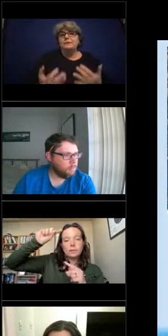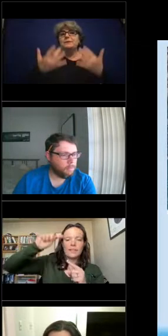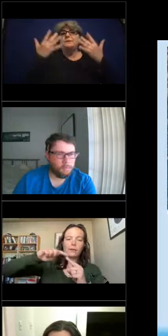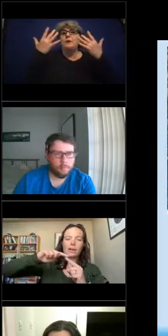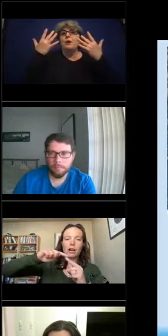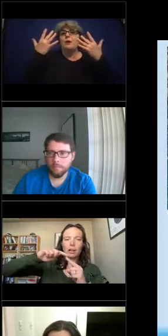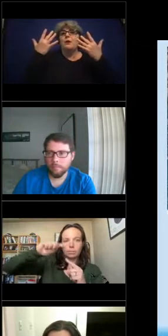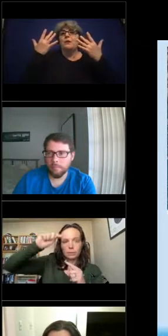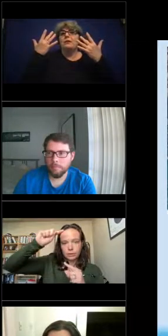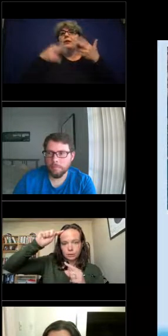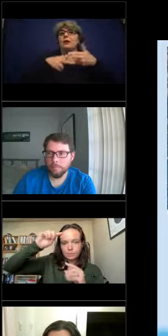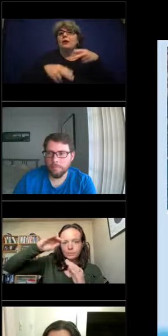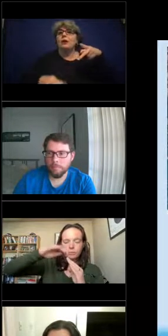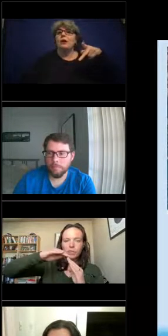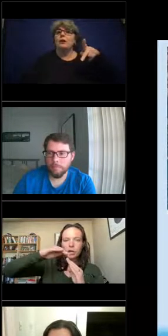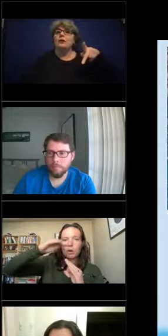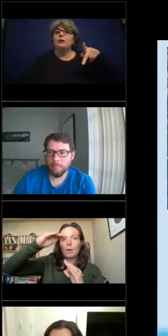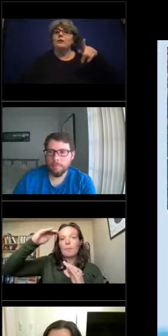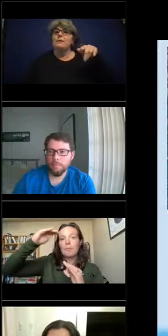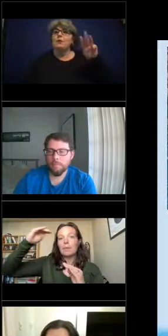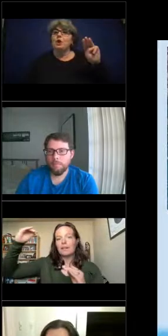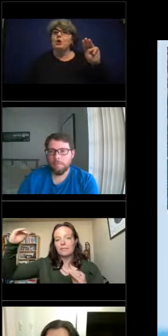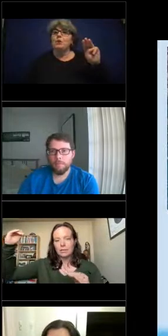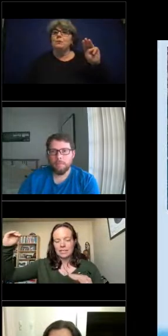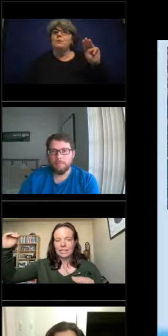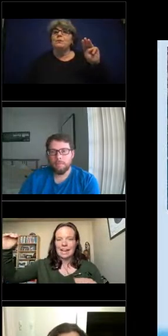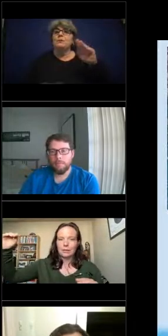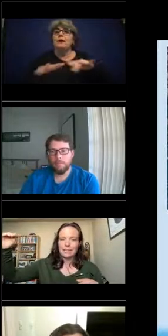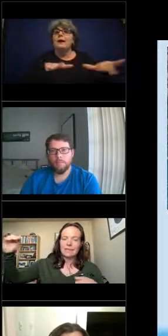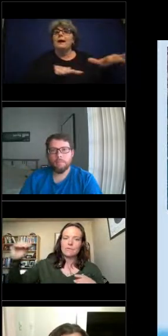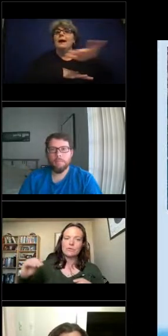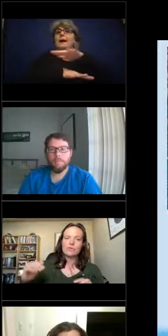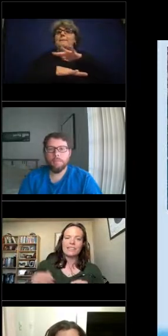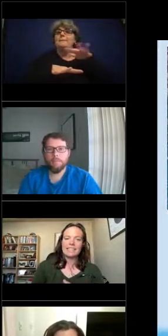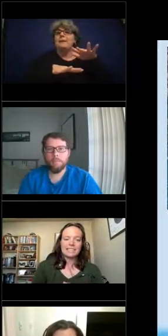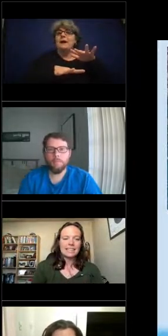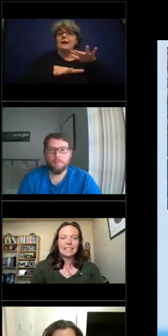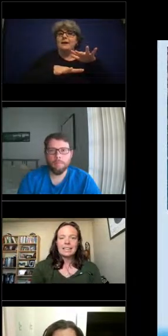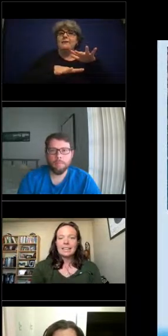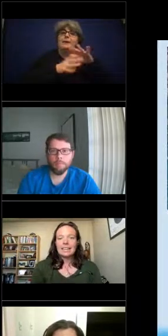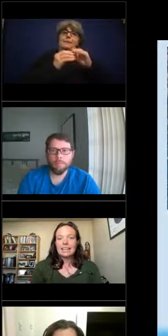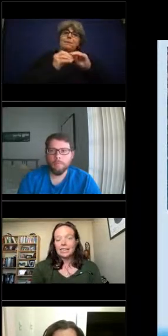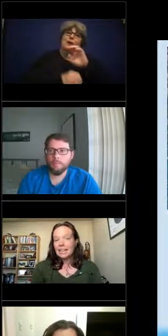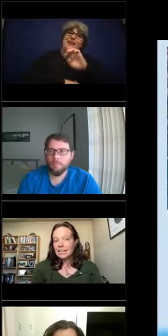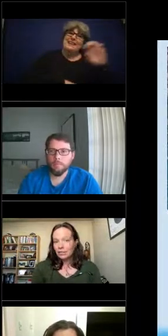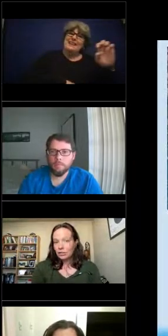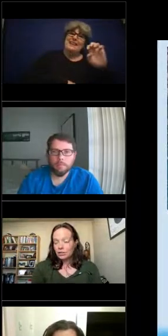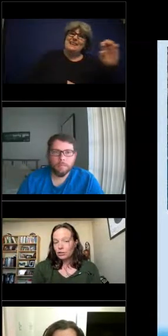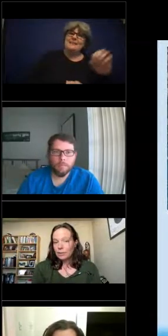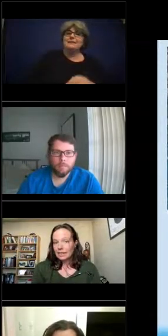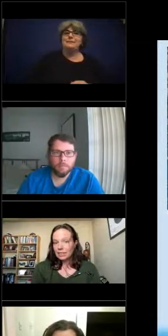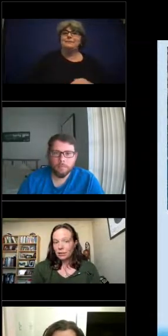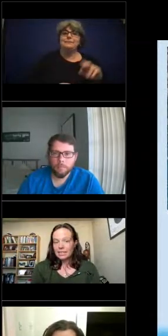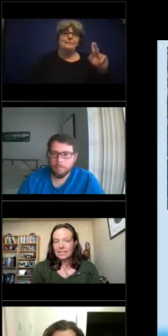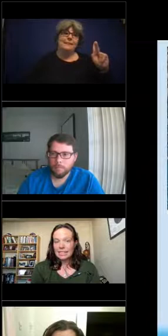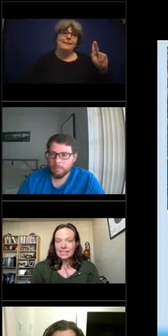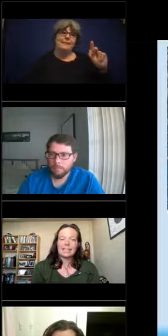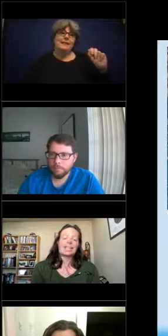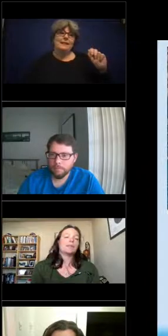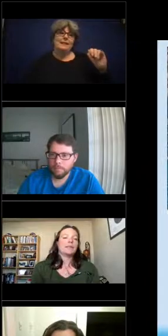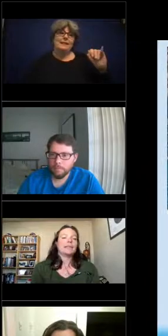plume that we call a plume go above those clouds and move east. Now, Kayla, if you don't mind going